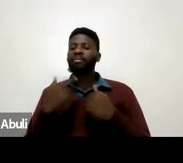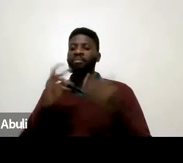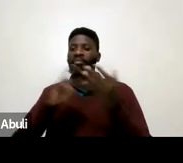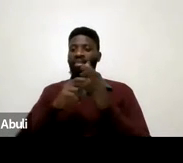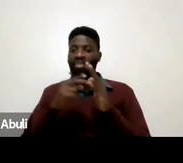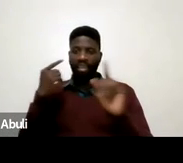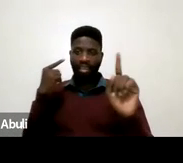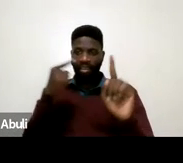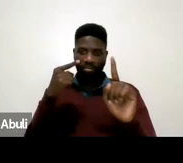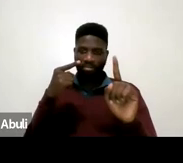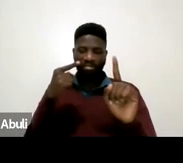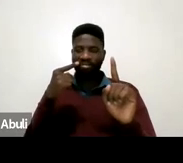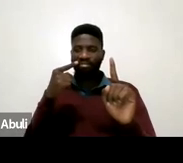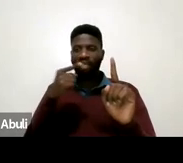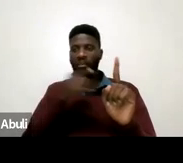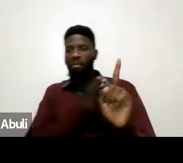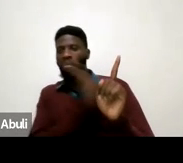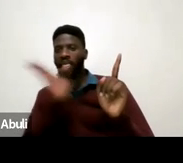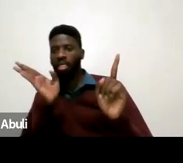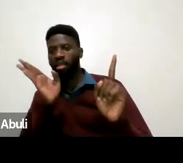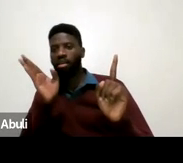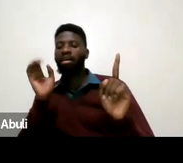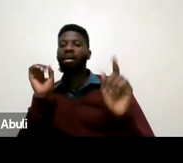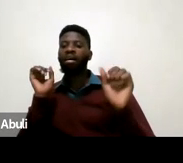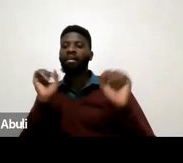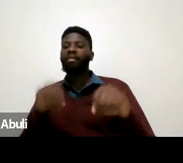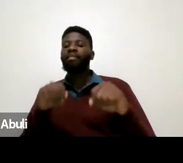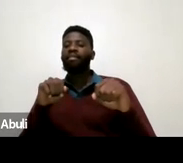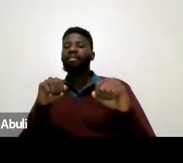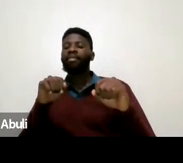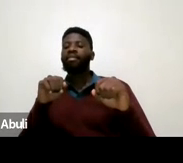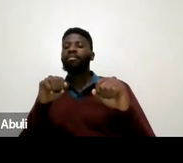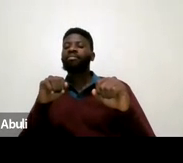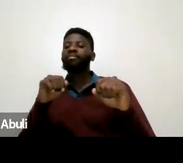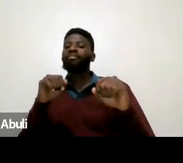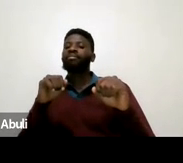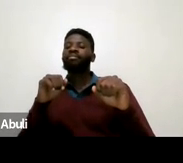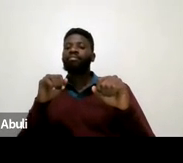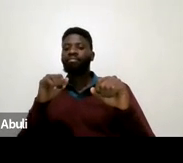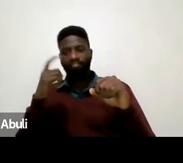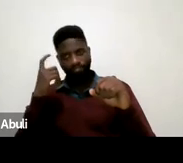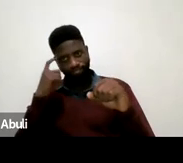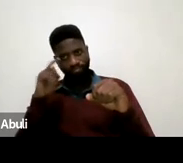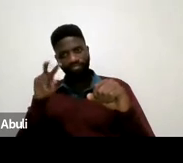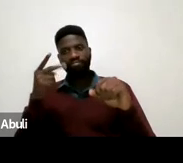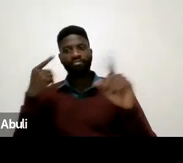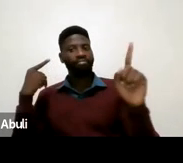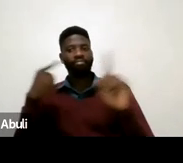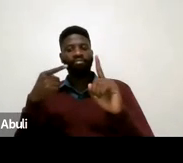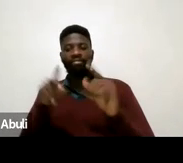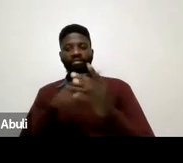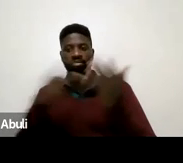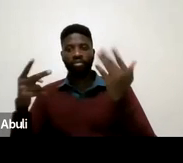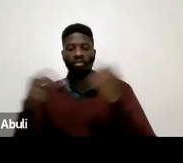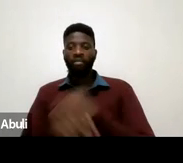goal, then I think you'll now lose sight of your goal and think differently from what you want to achieve.